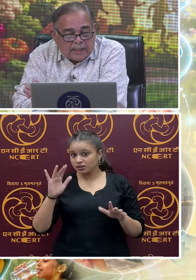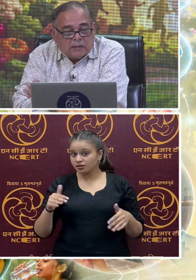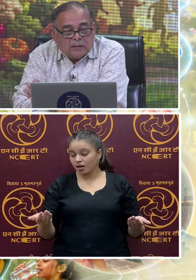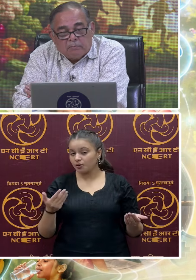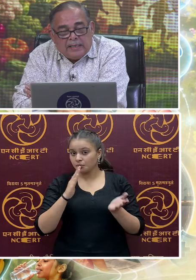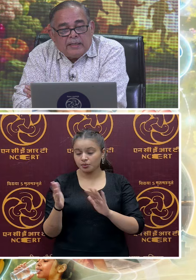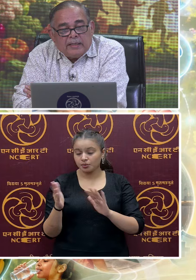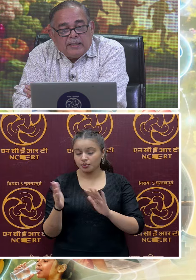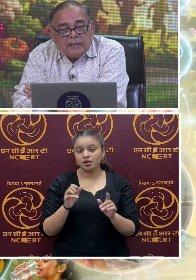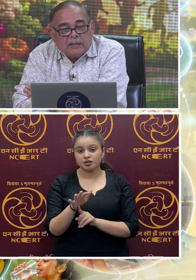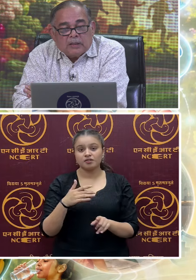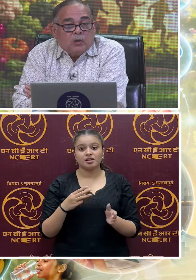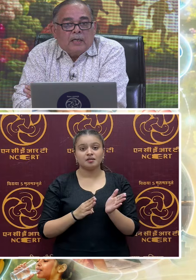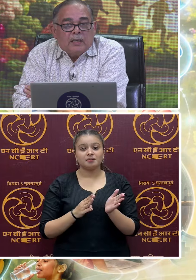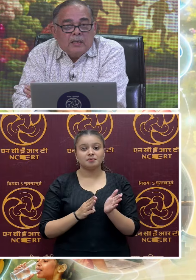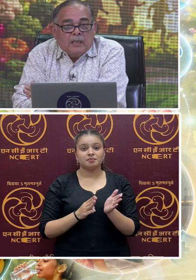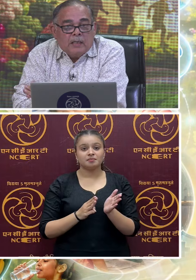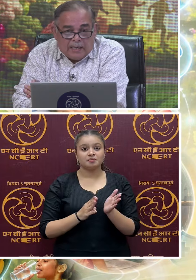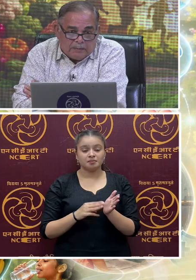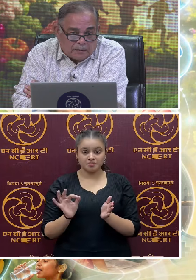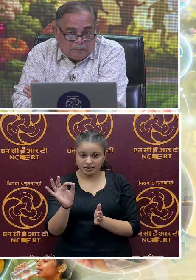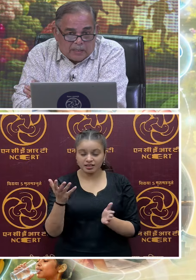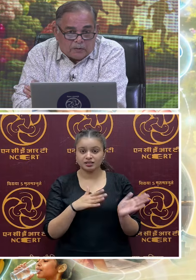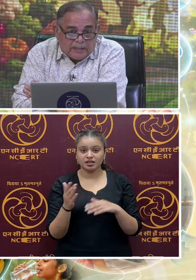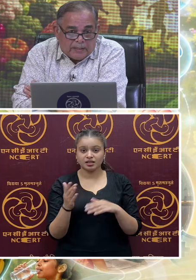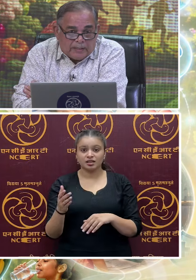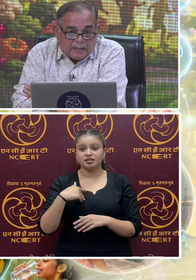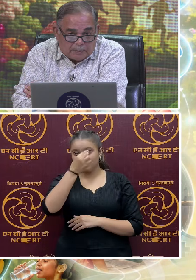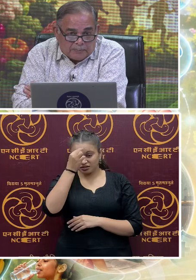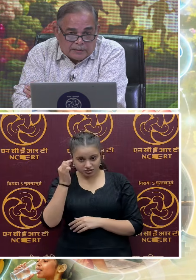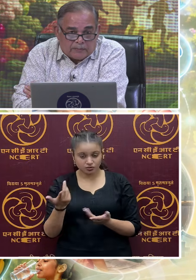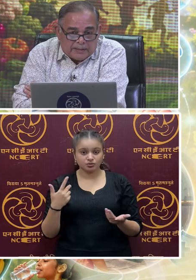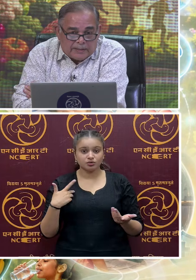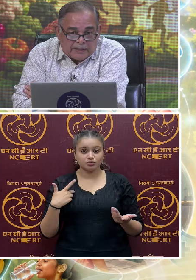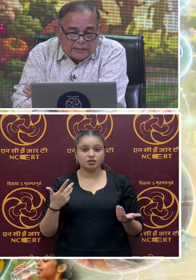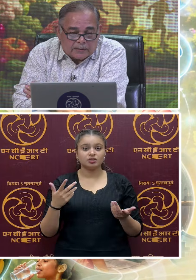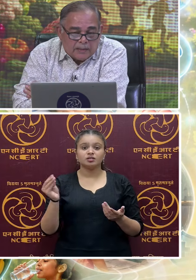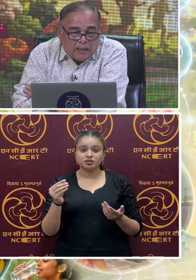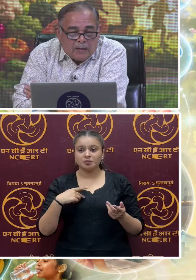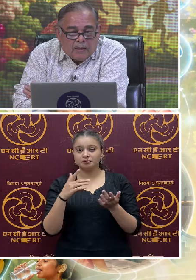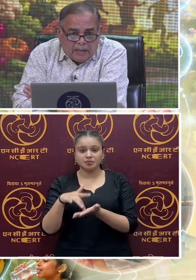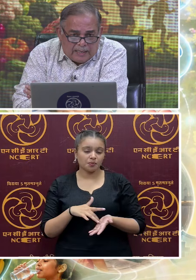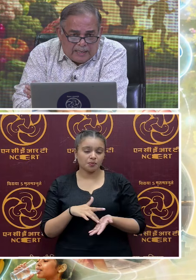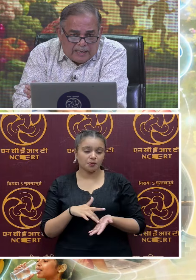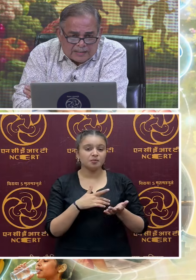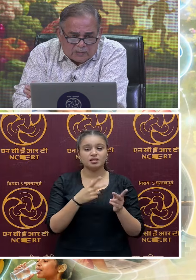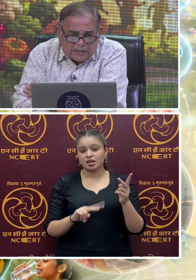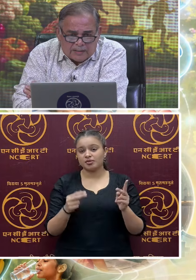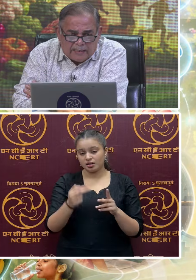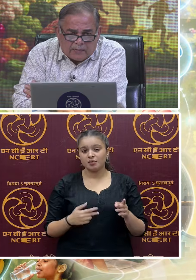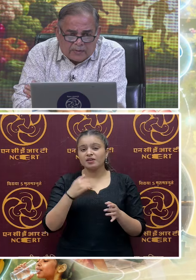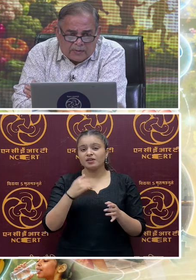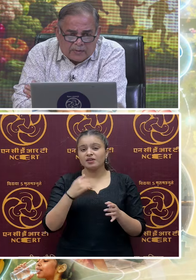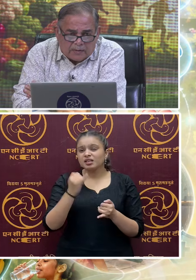diseases like malaria, chikungunya, and in some part of India, Japanese encephalitis. And last, which